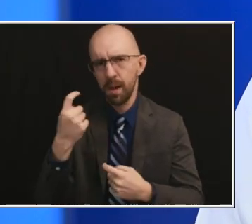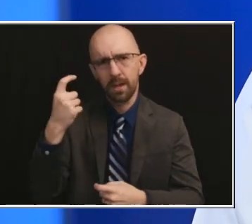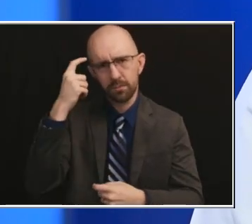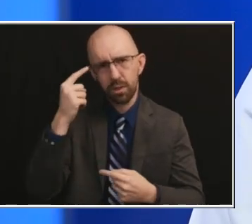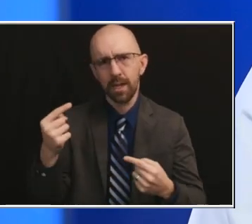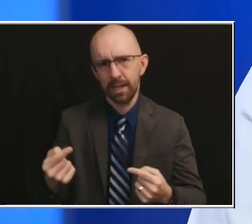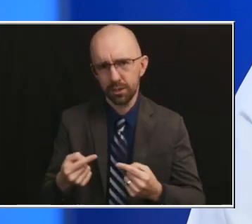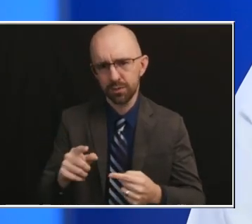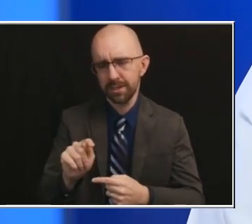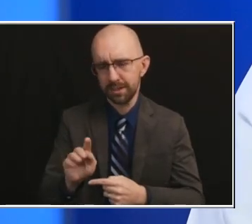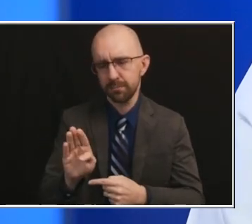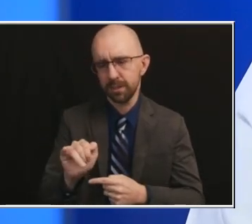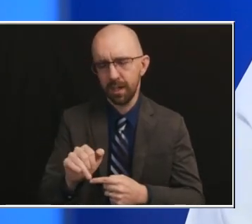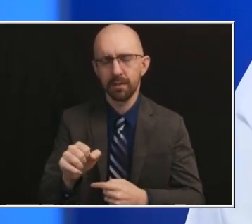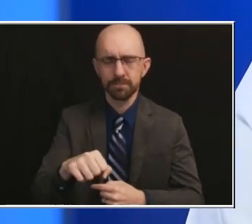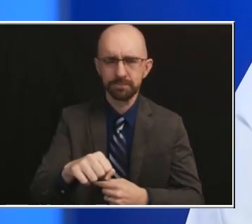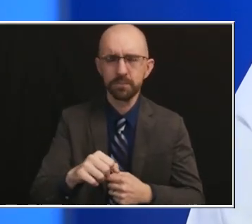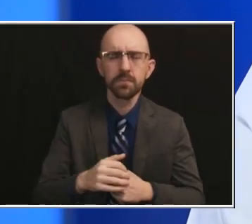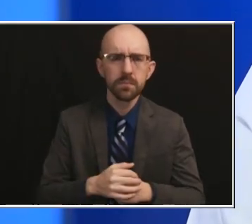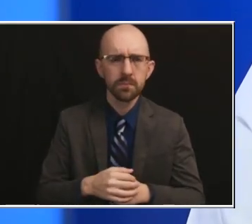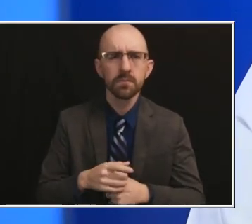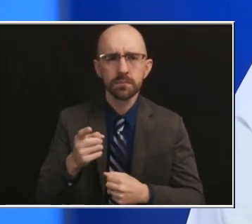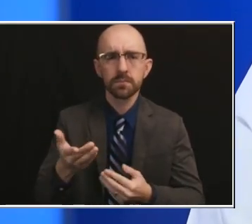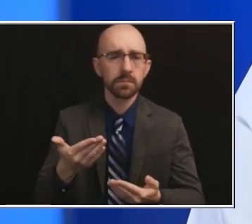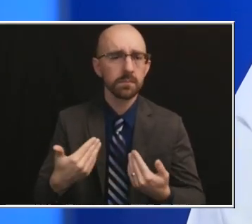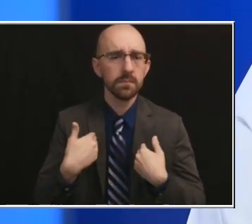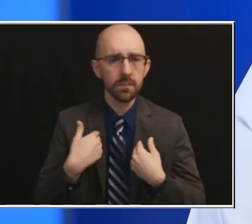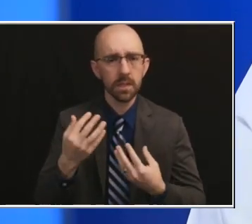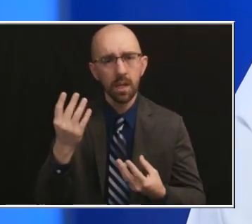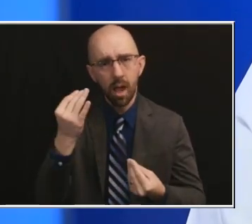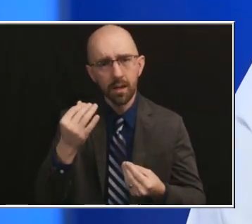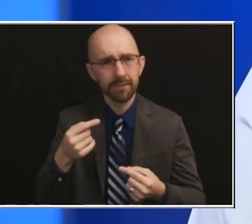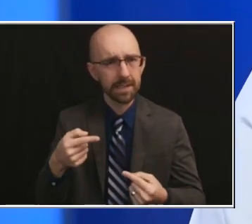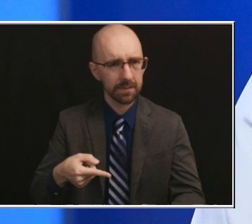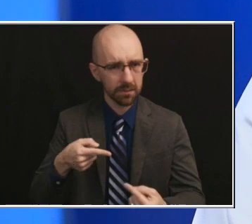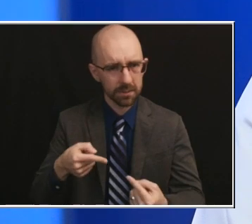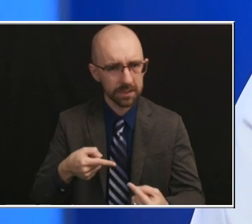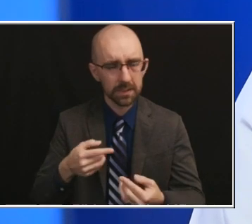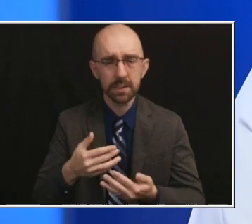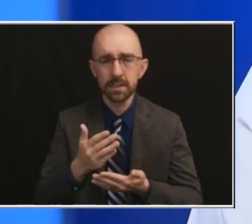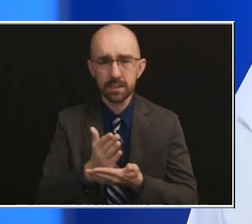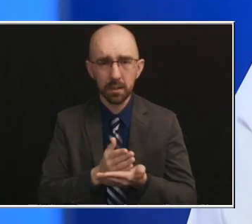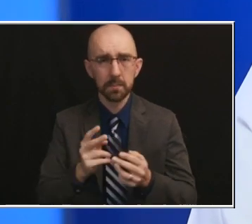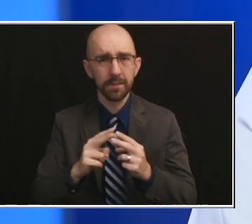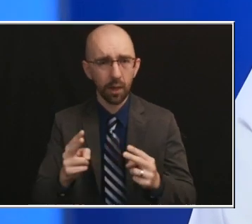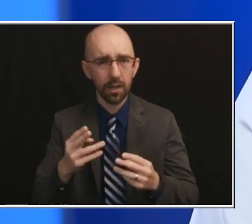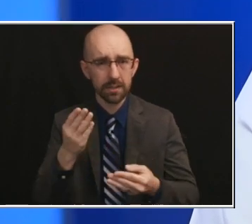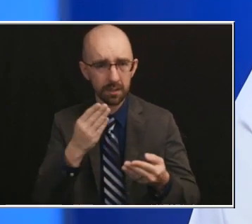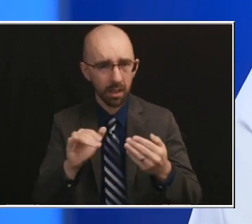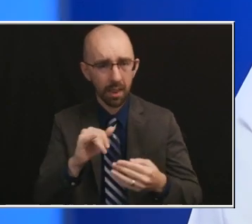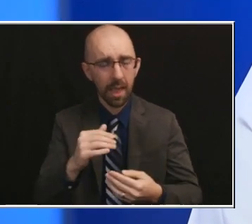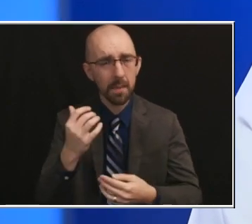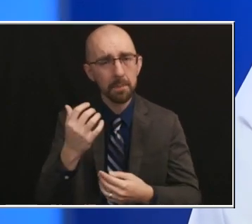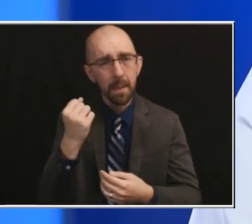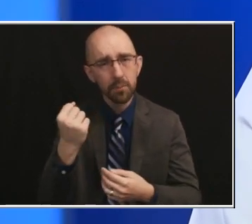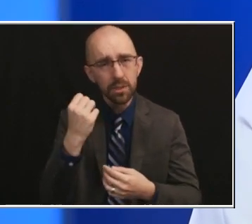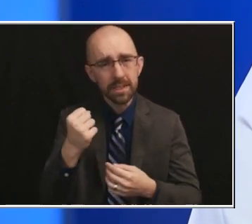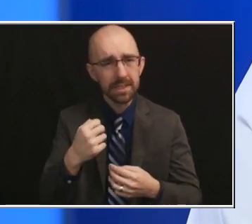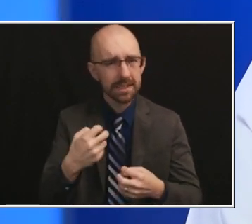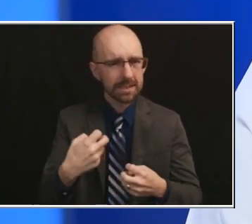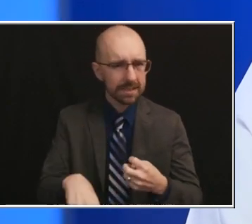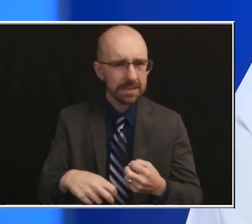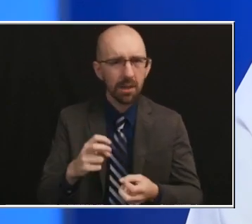yes. So they may have cognitive difficulties, and some of them are very subtle, like memory difficulties, lack of